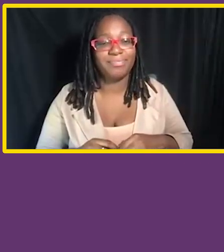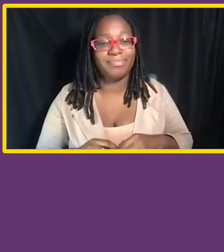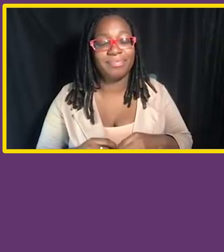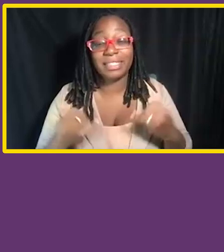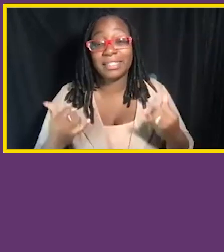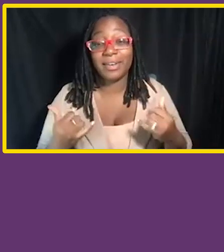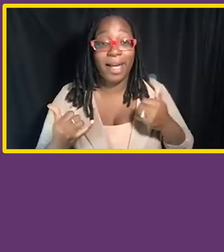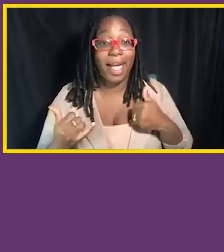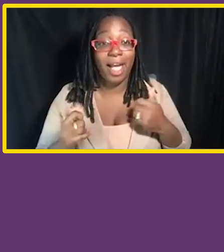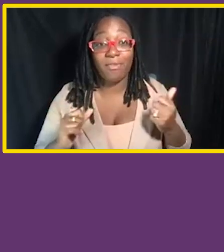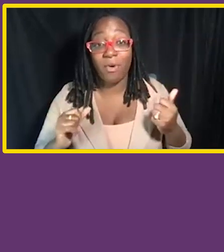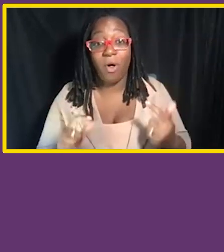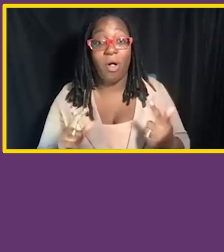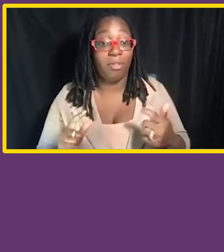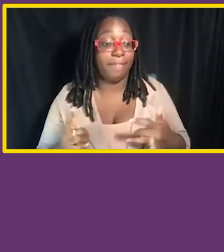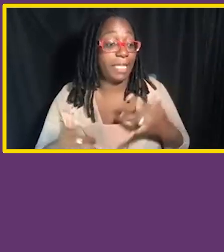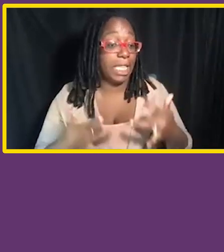have all the feelings, and